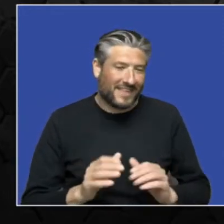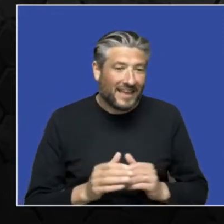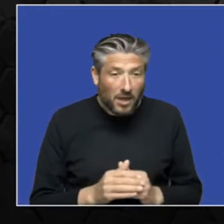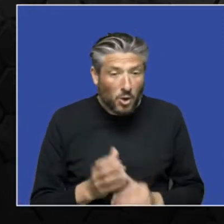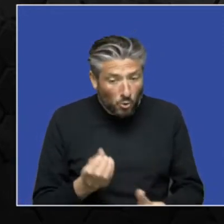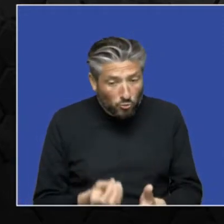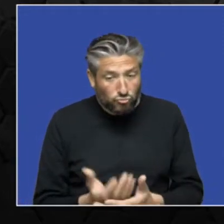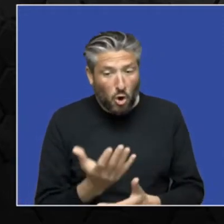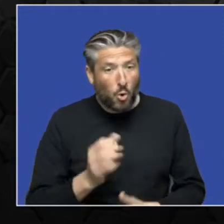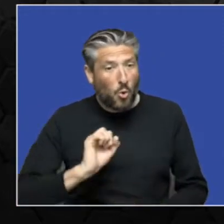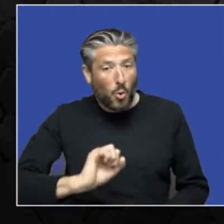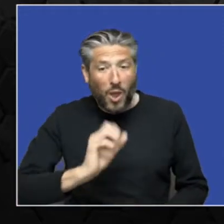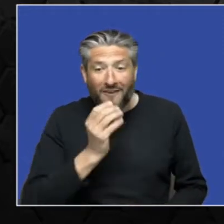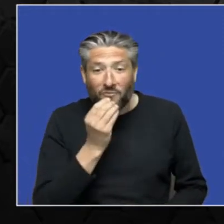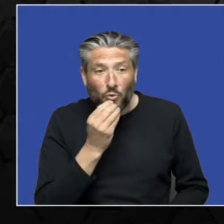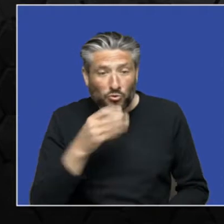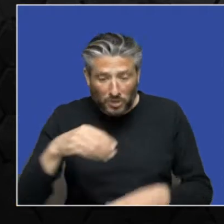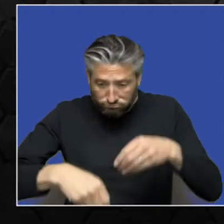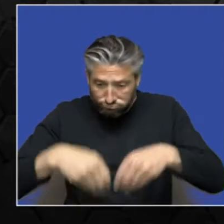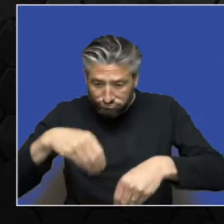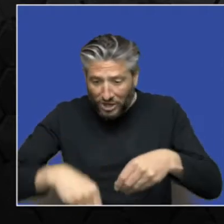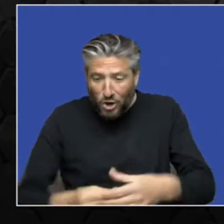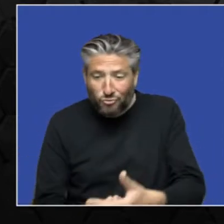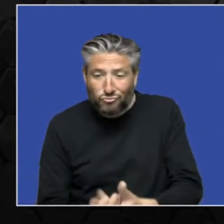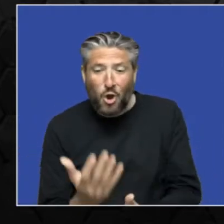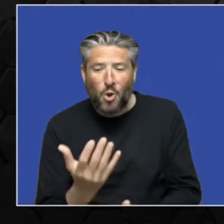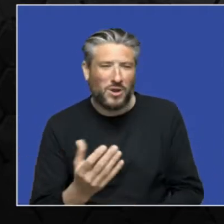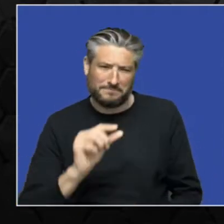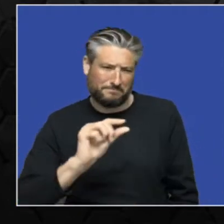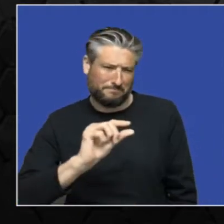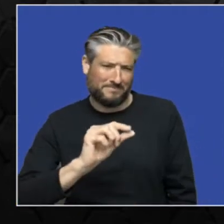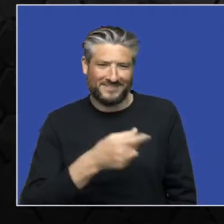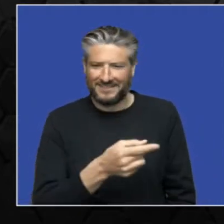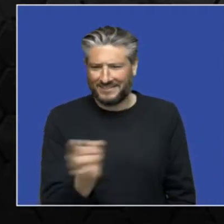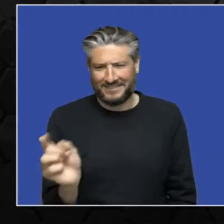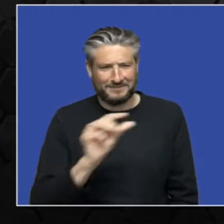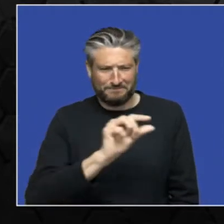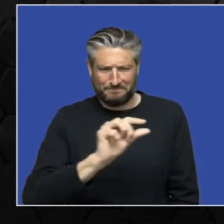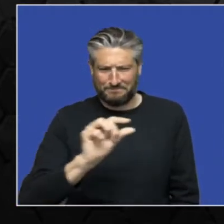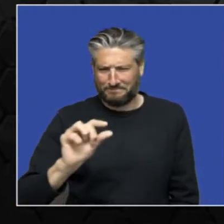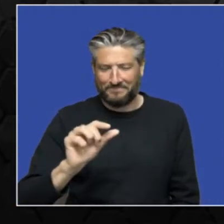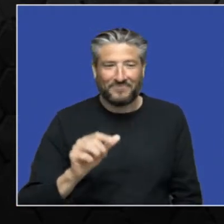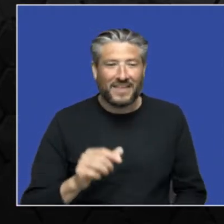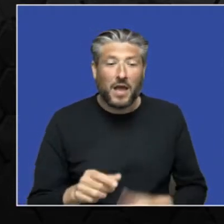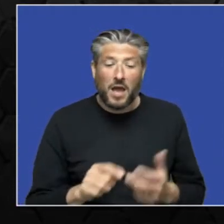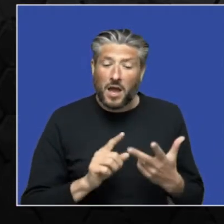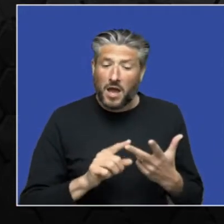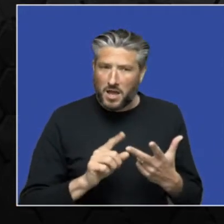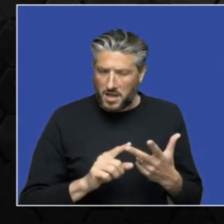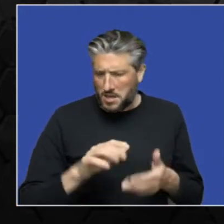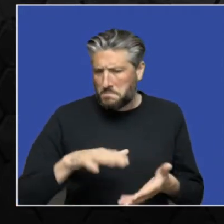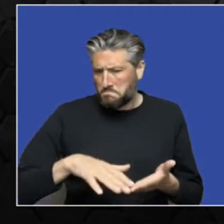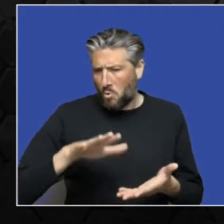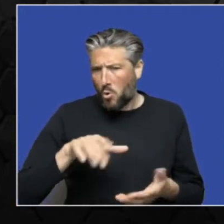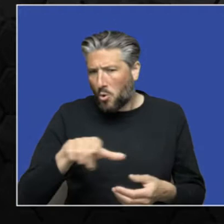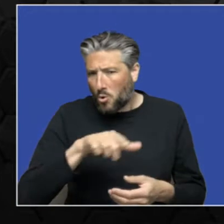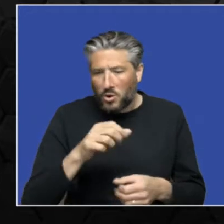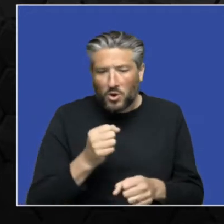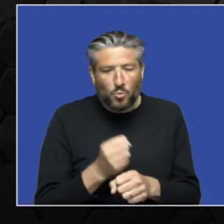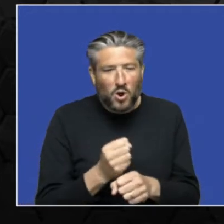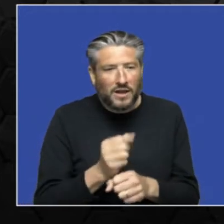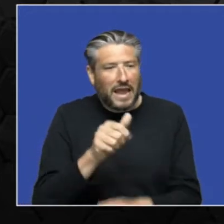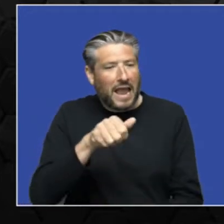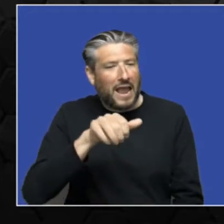is related to this conference, my assumption is that most people who've worked with AI projects are also familiar with